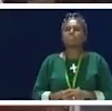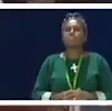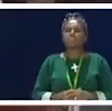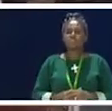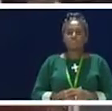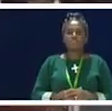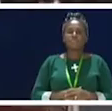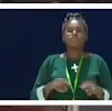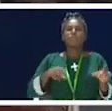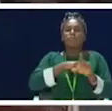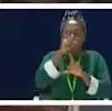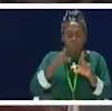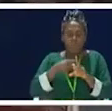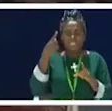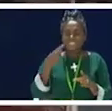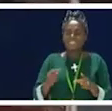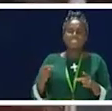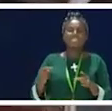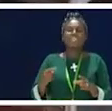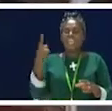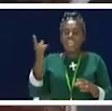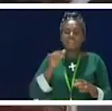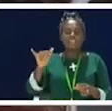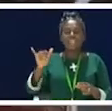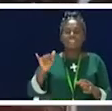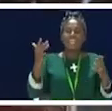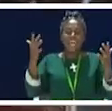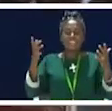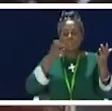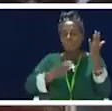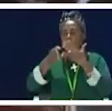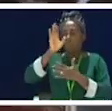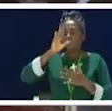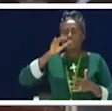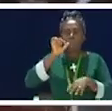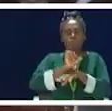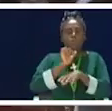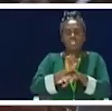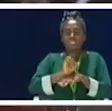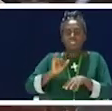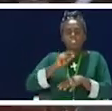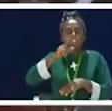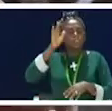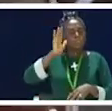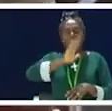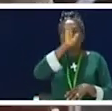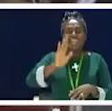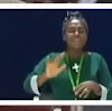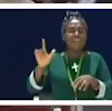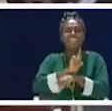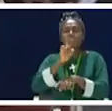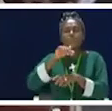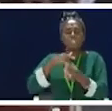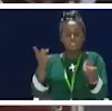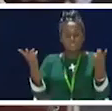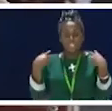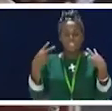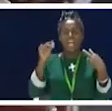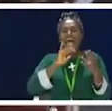When the everlasting arm of God is at work in your life, you will never labor in vain. I prophesy to